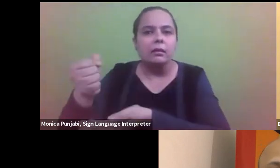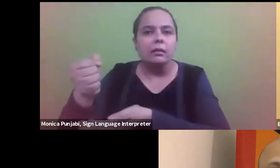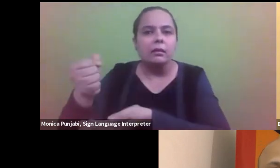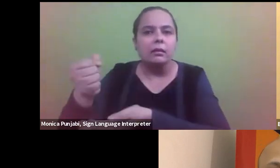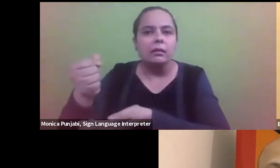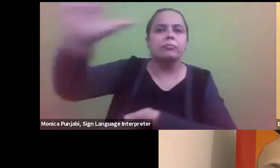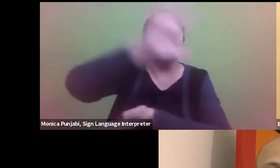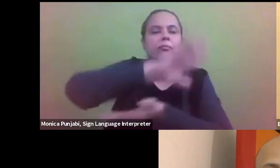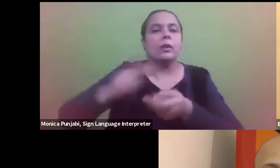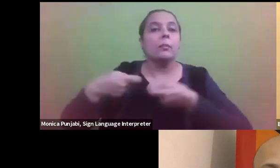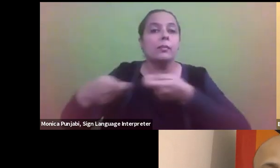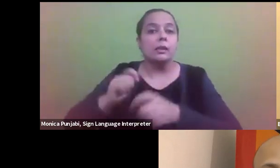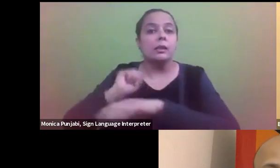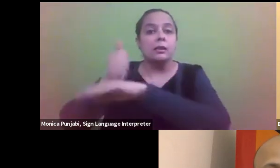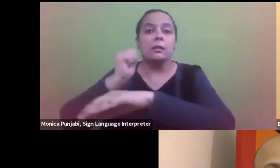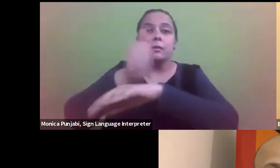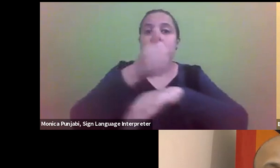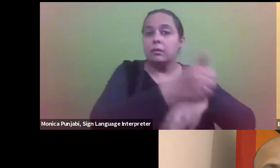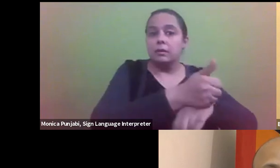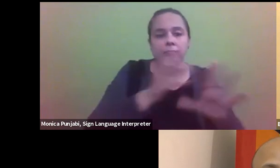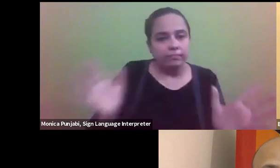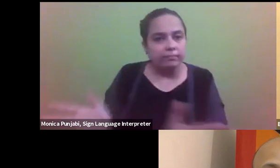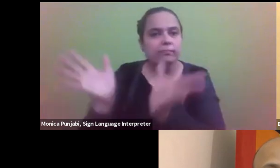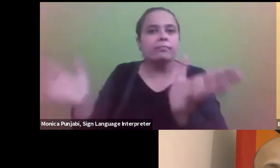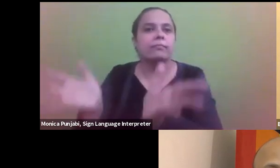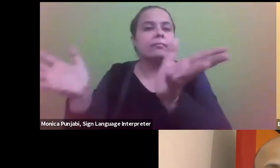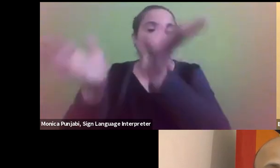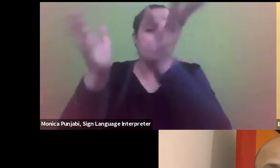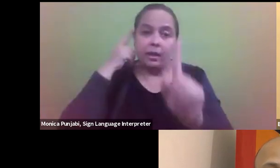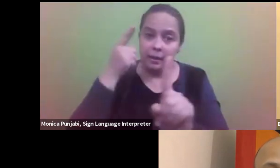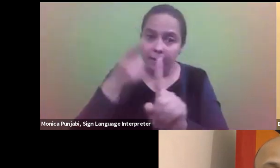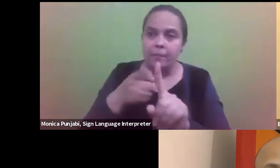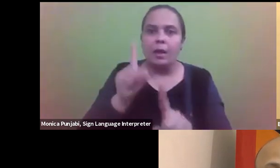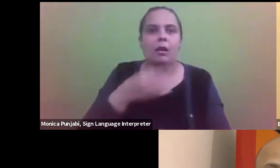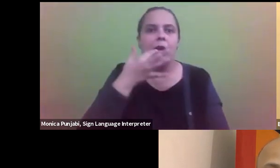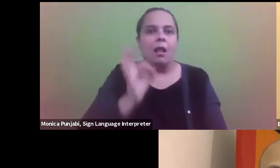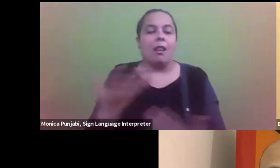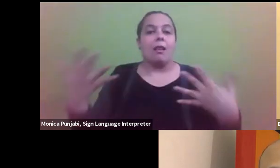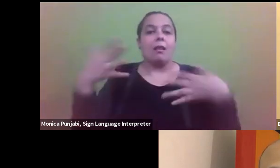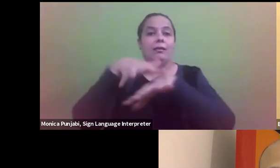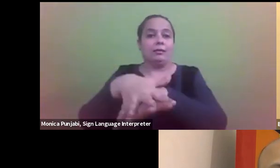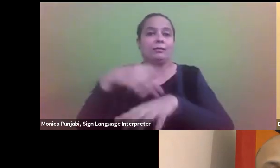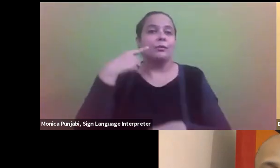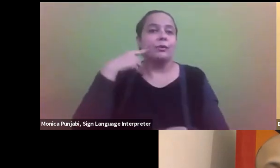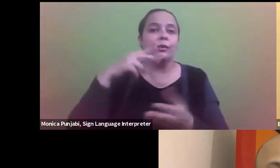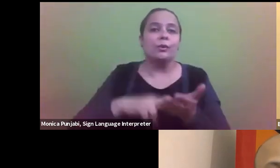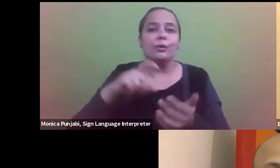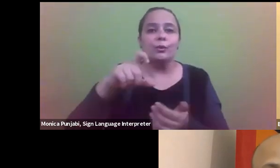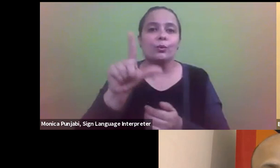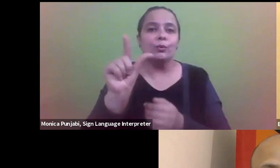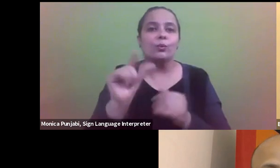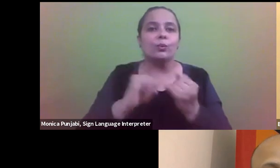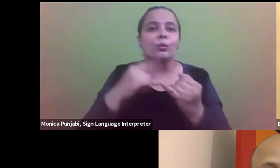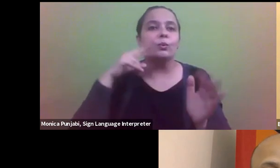that only when we collaborate and cooperate, inclusion, diversity, equity, and belonging are driven, and impact is